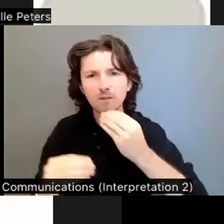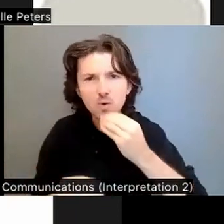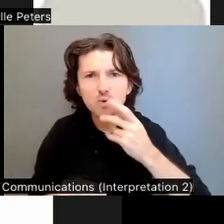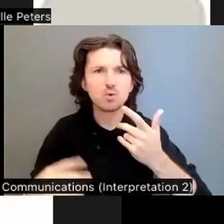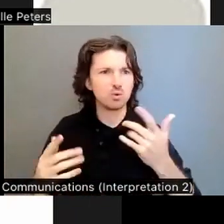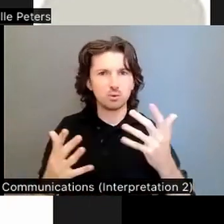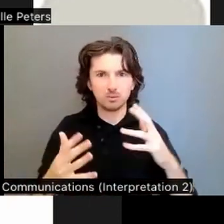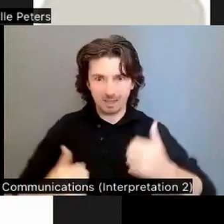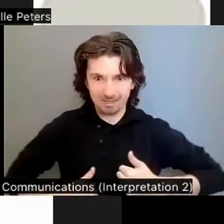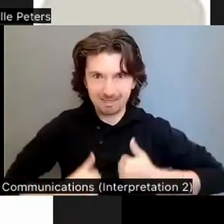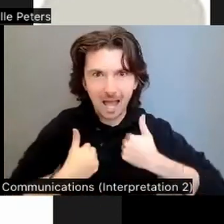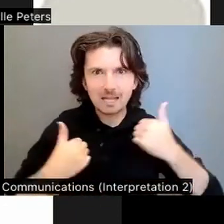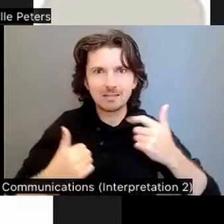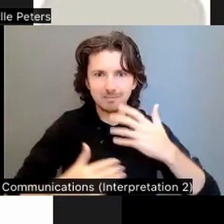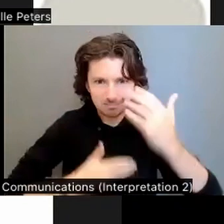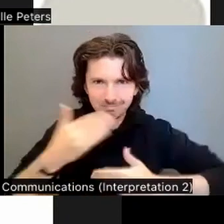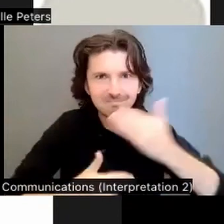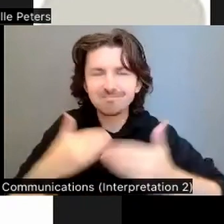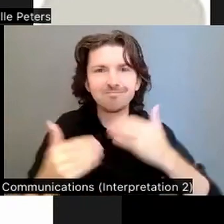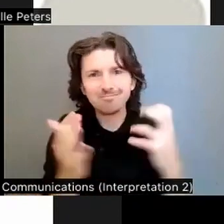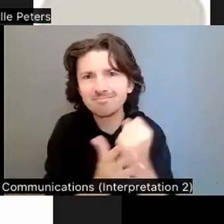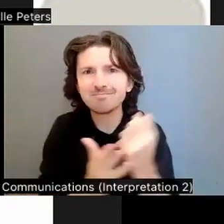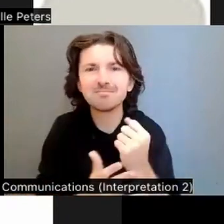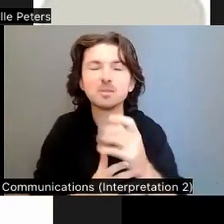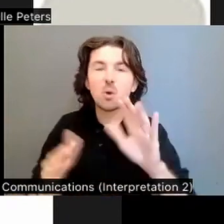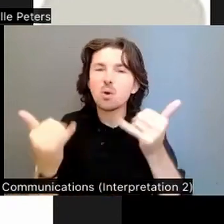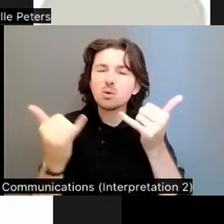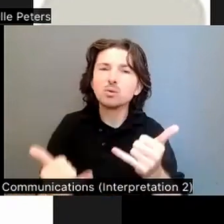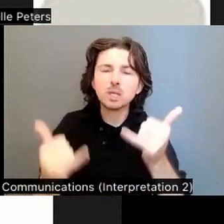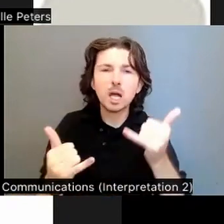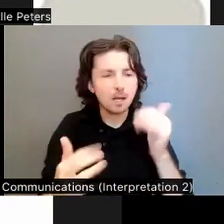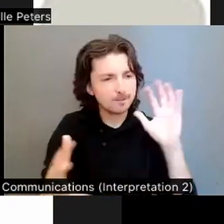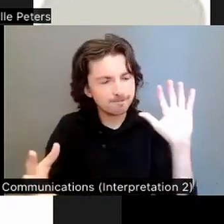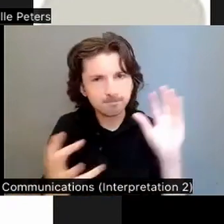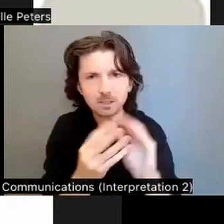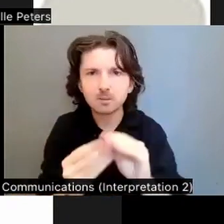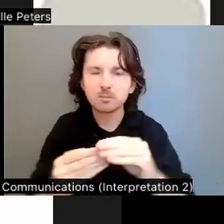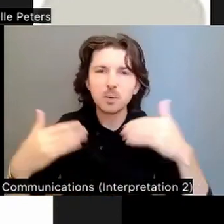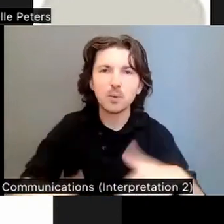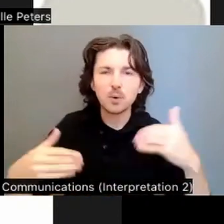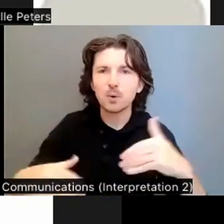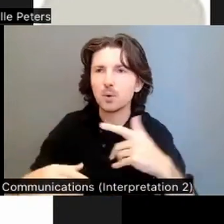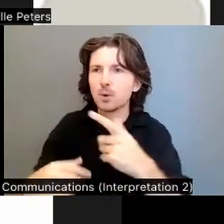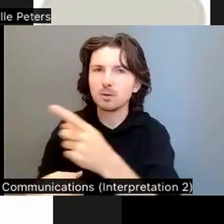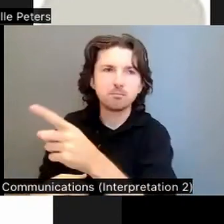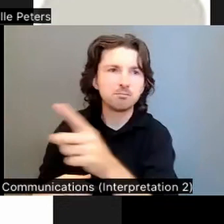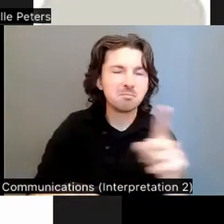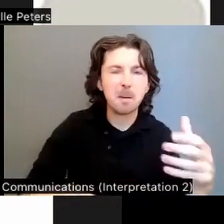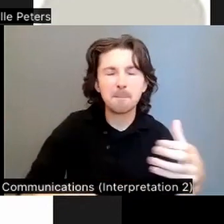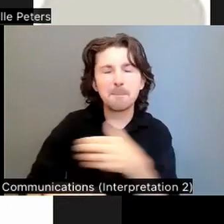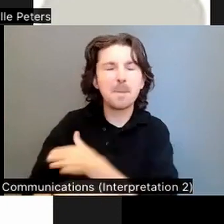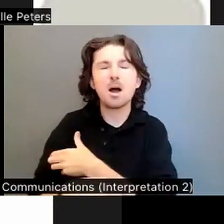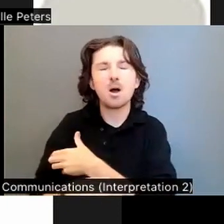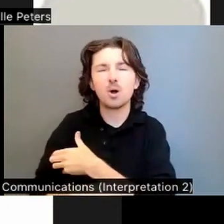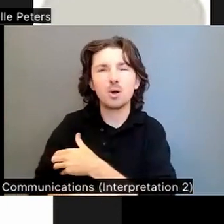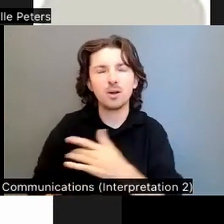of things. So I just want to thank everybody for their comments today. It's been really powerful for me, and I know I'll be